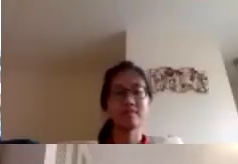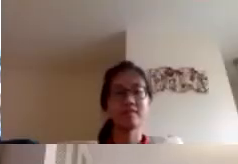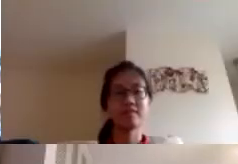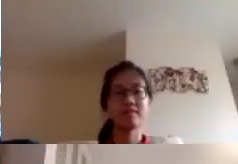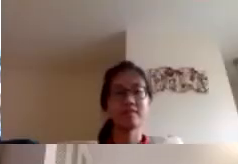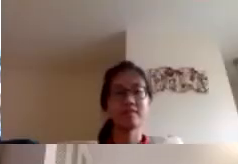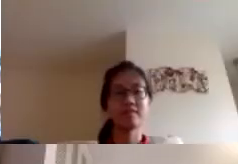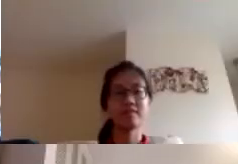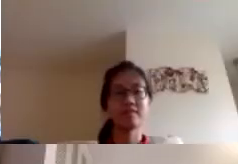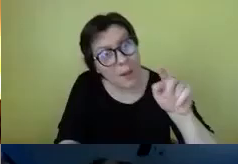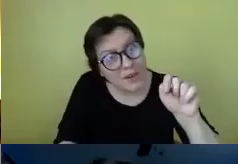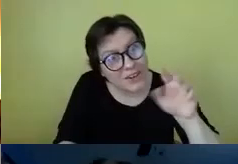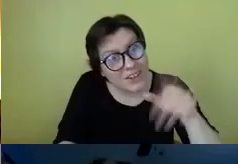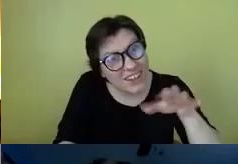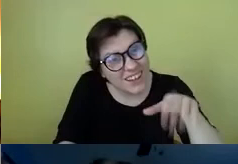Wines,